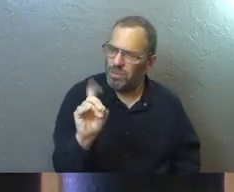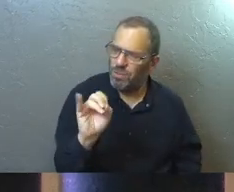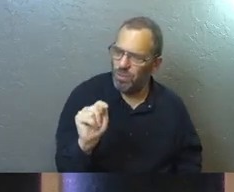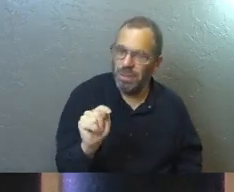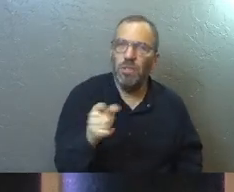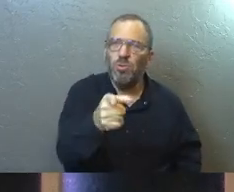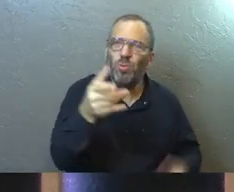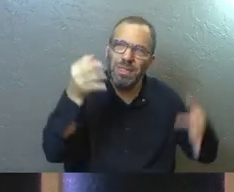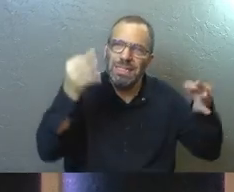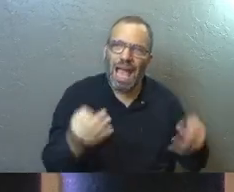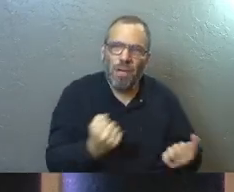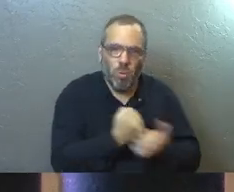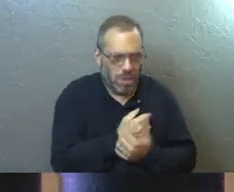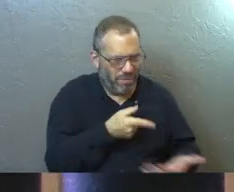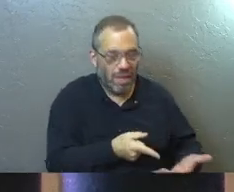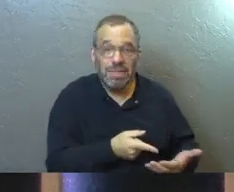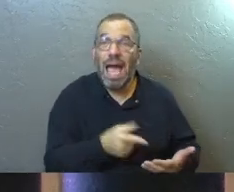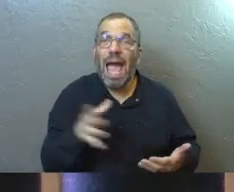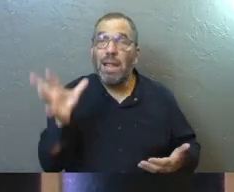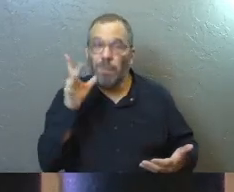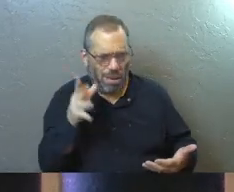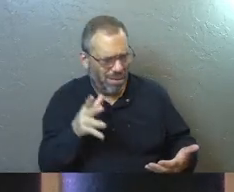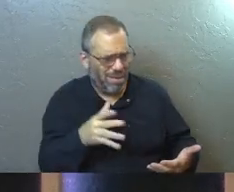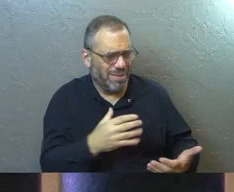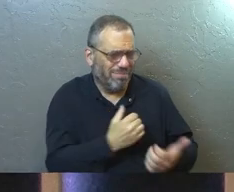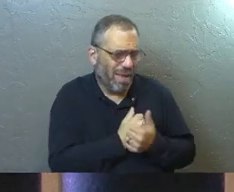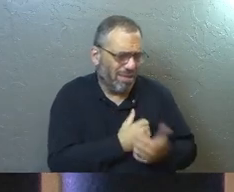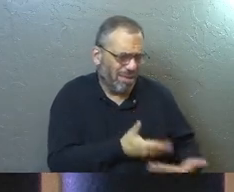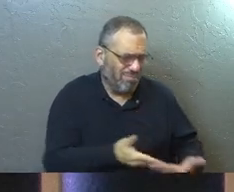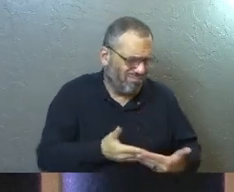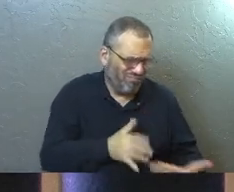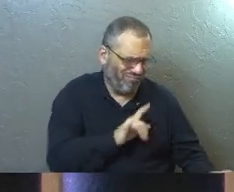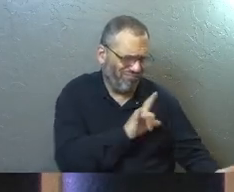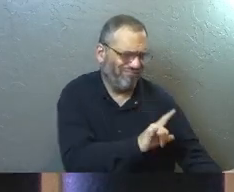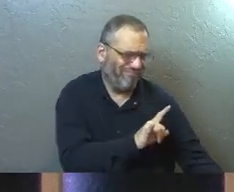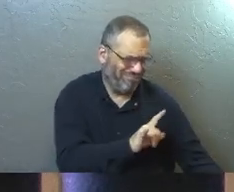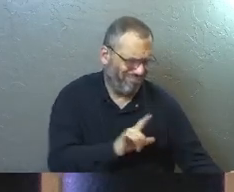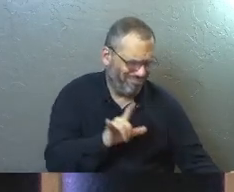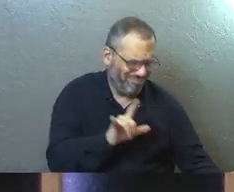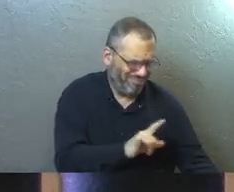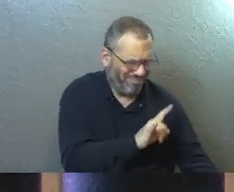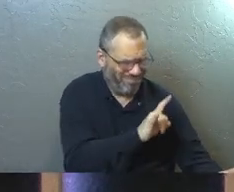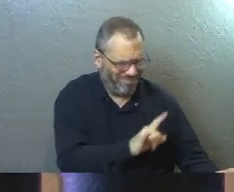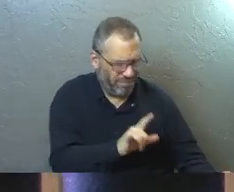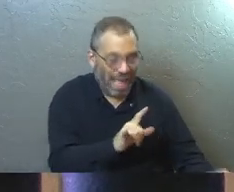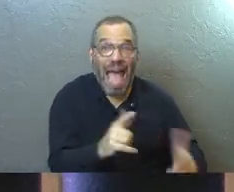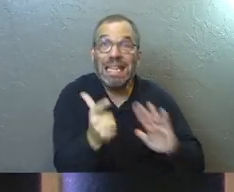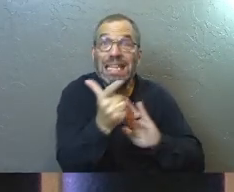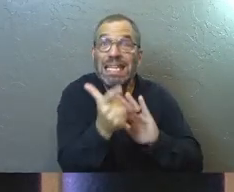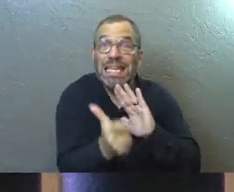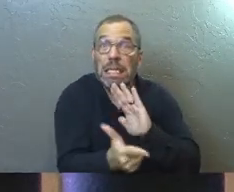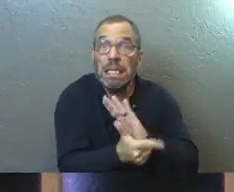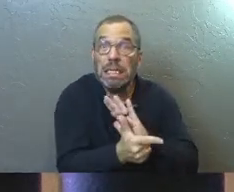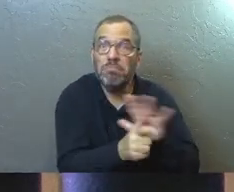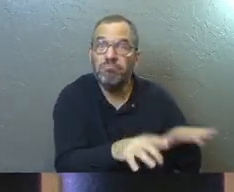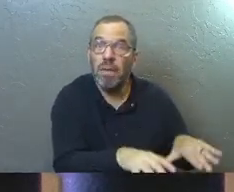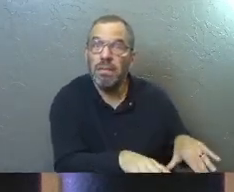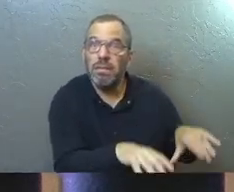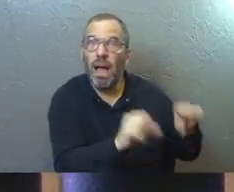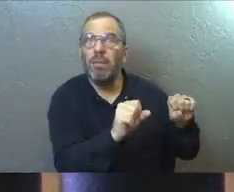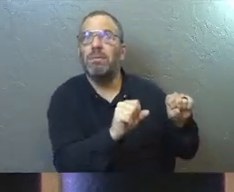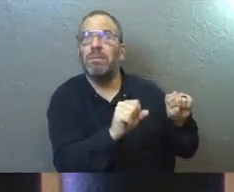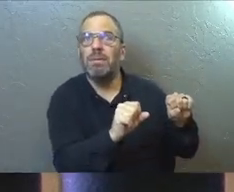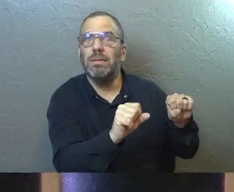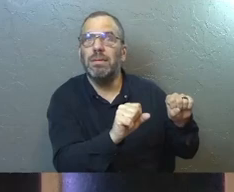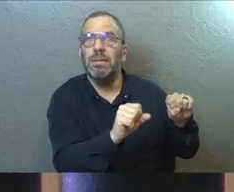to love. And she found this child lovable, and so she chose it, and she legally adopted it. And